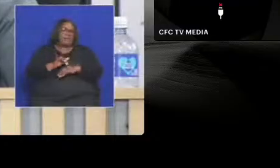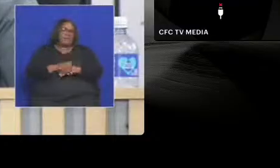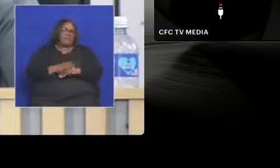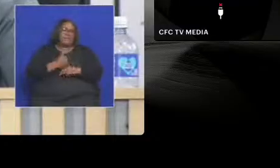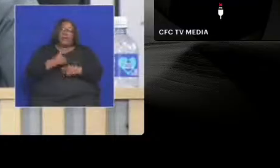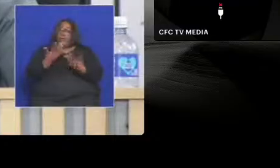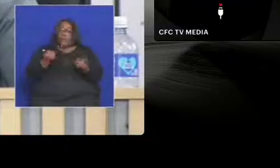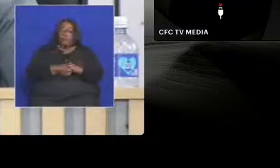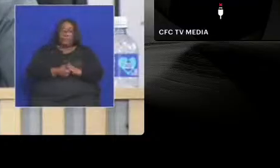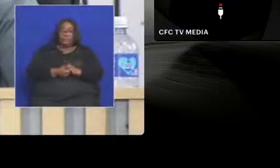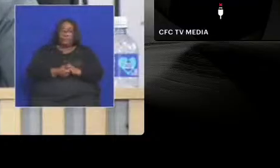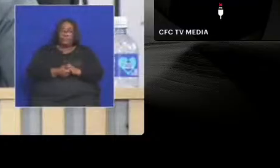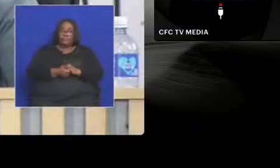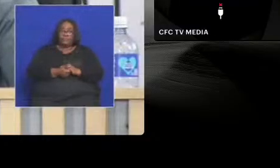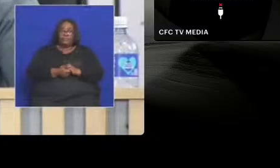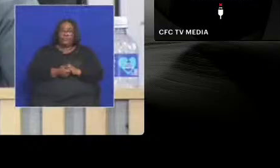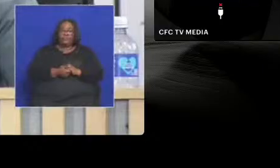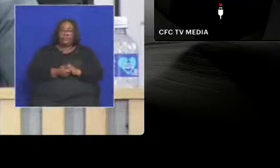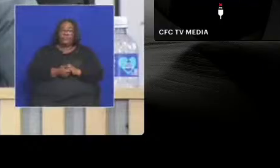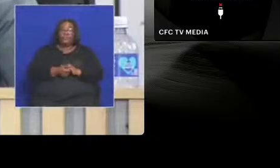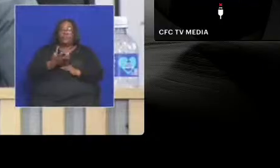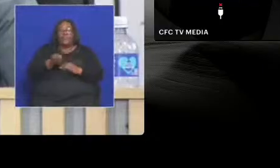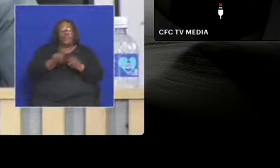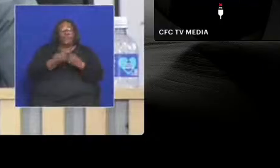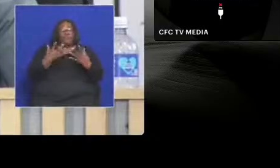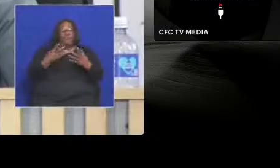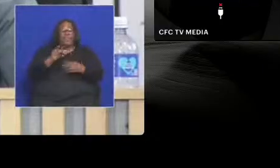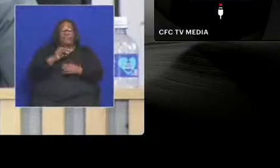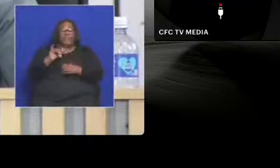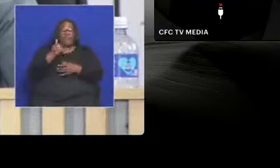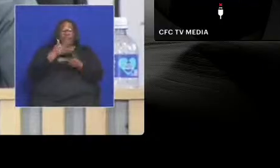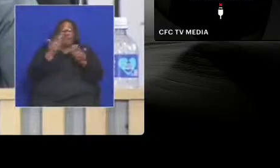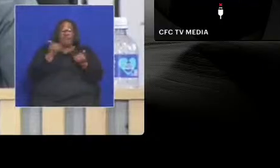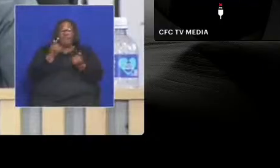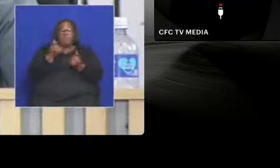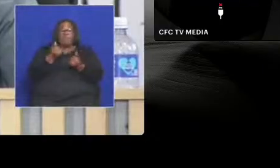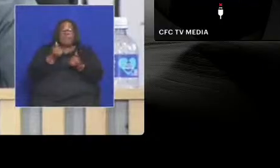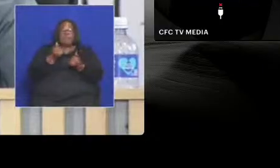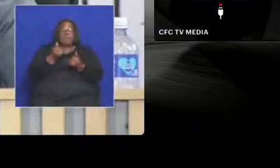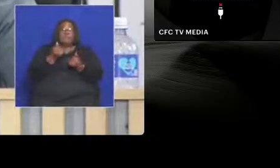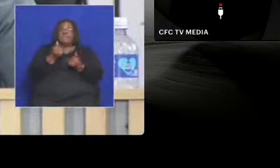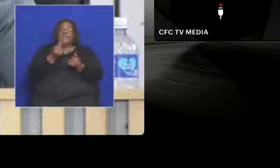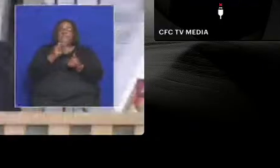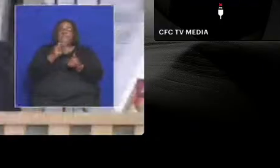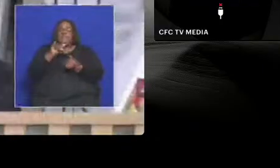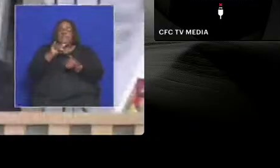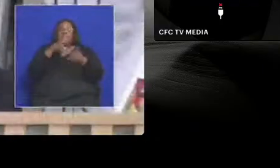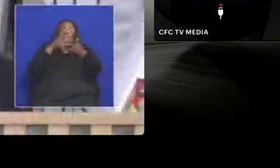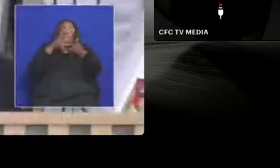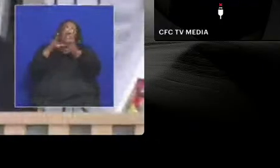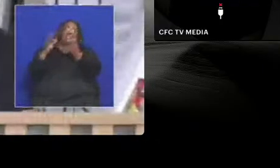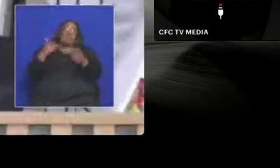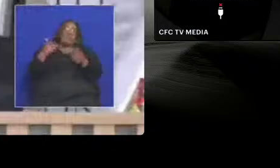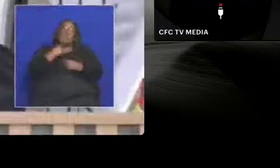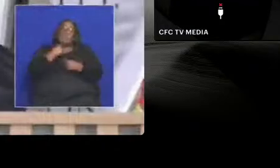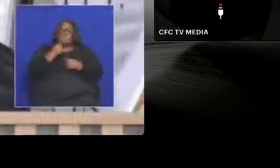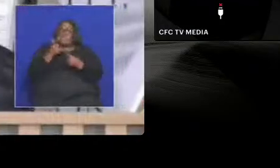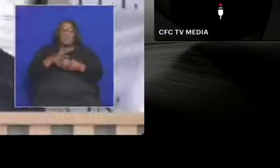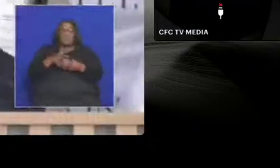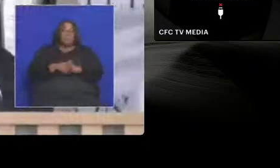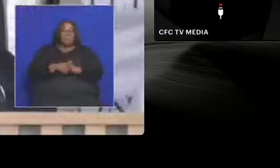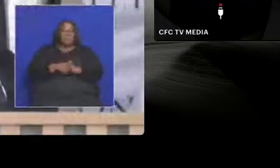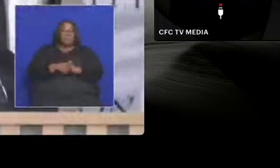You deal with too many millions to know where you invested $1 million or more. I'm not saying that. Okay. So then,